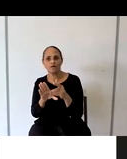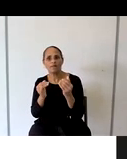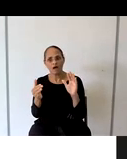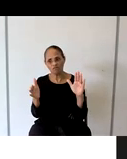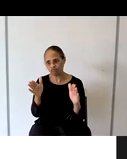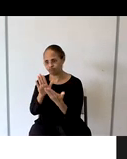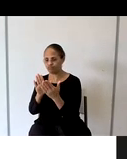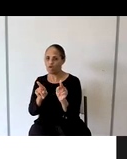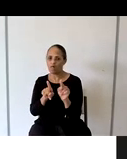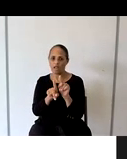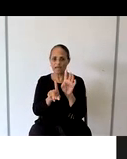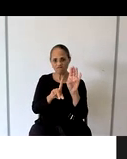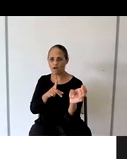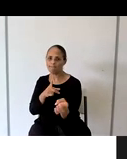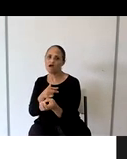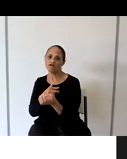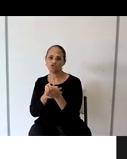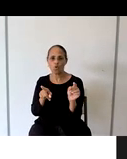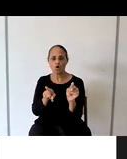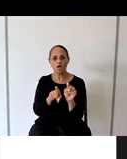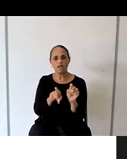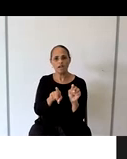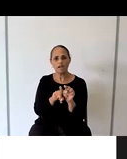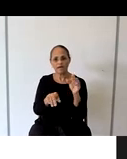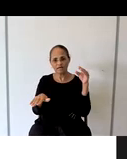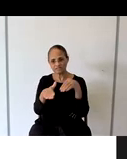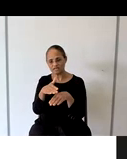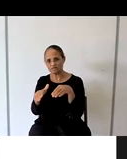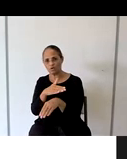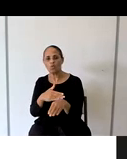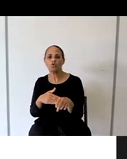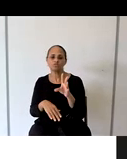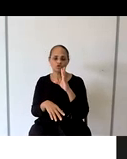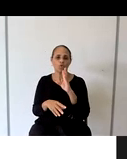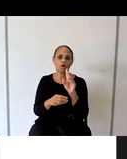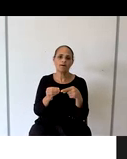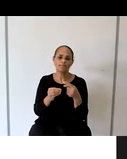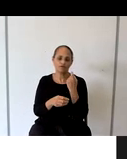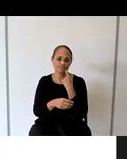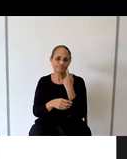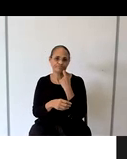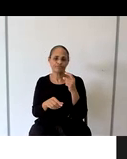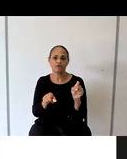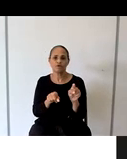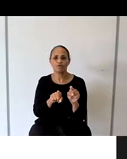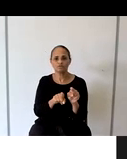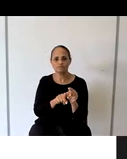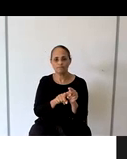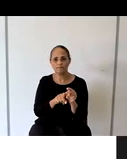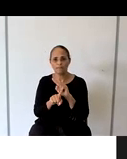such as environmental ones, like accessible access, which we were just talking about. And